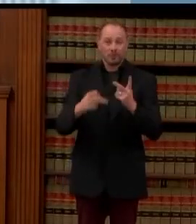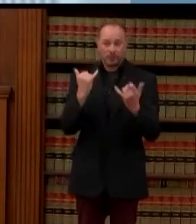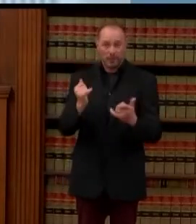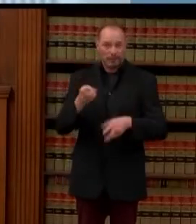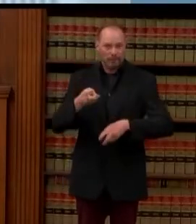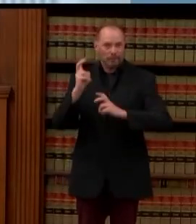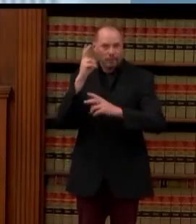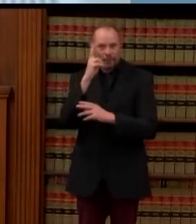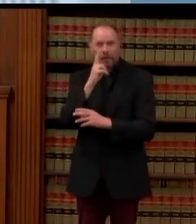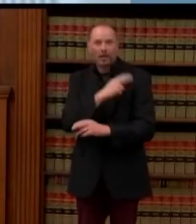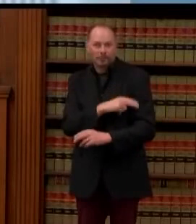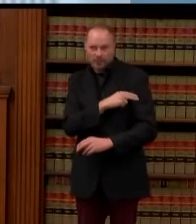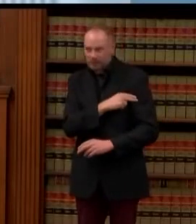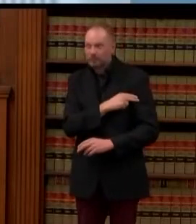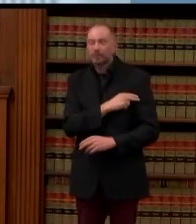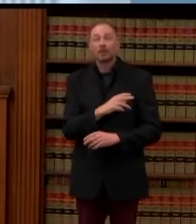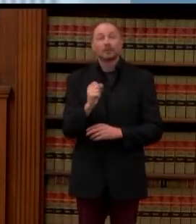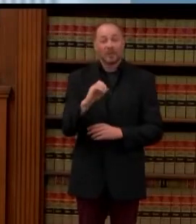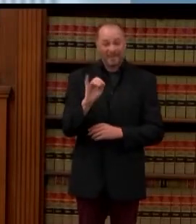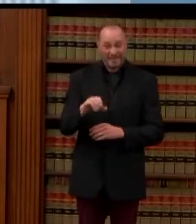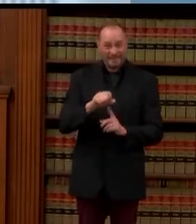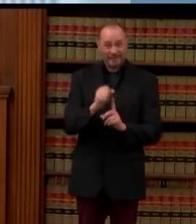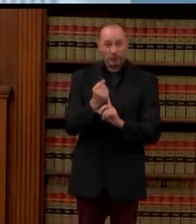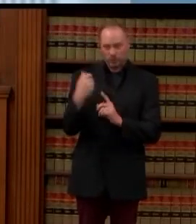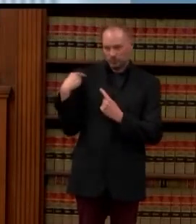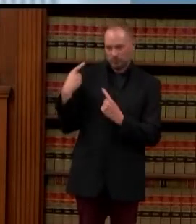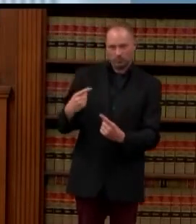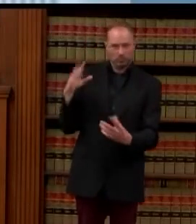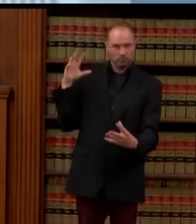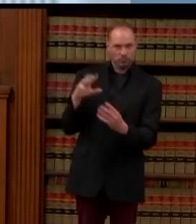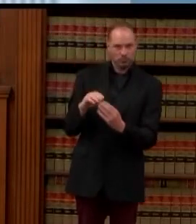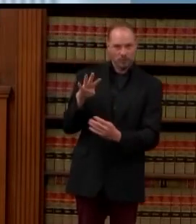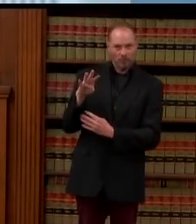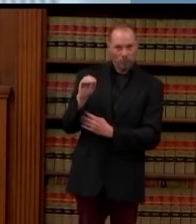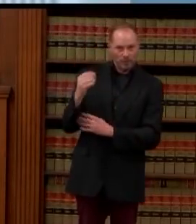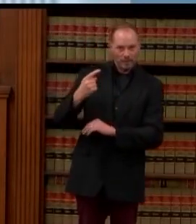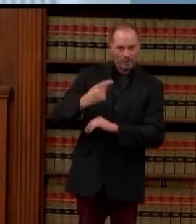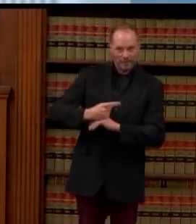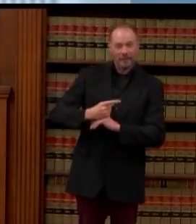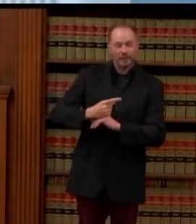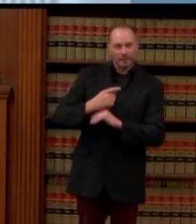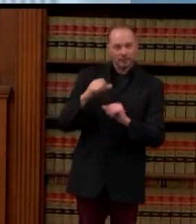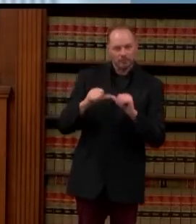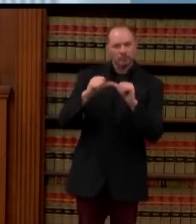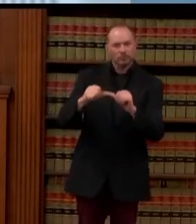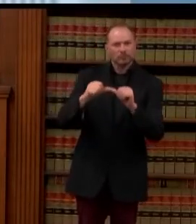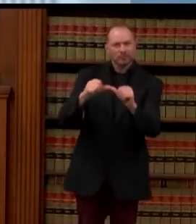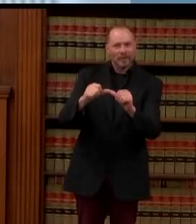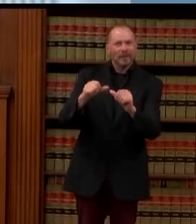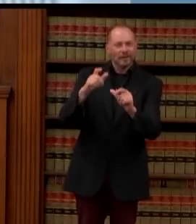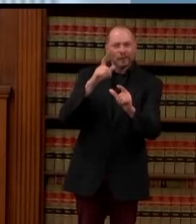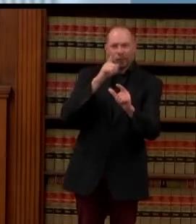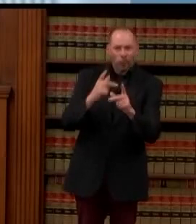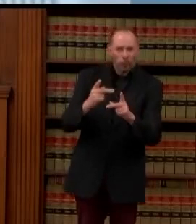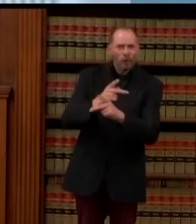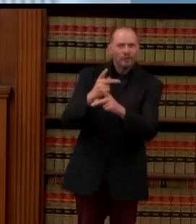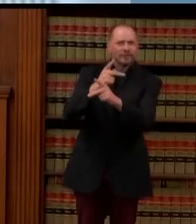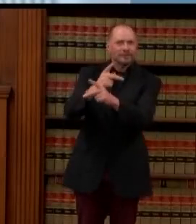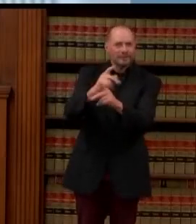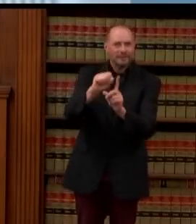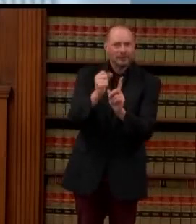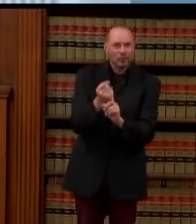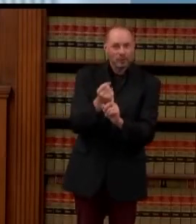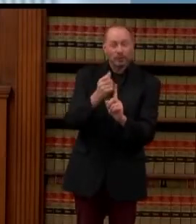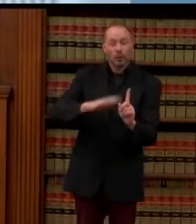hospital. And this has been the situation for the past 40 days, creating a sustained and worsening situation. Across the